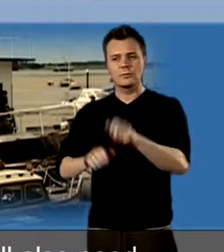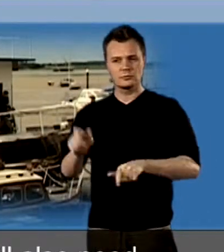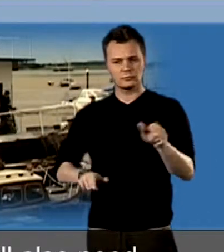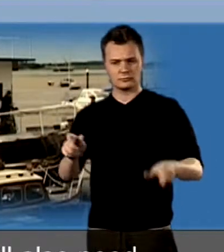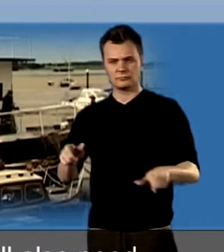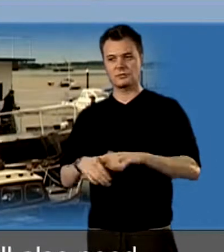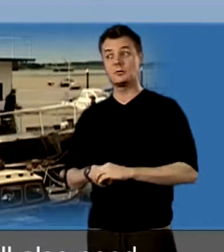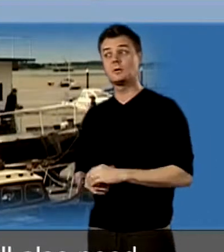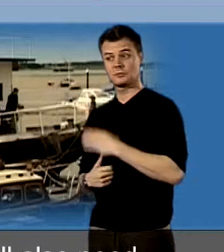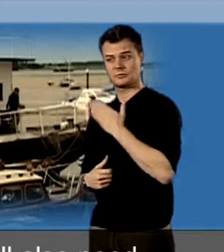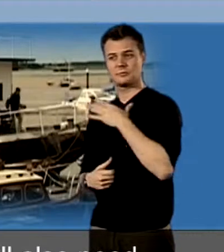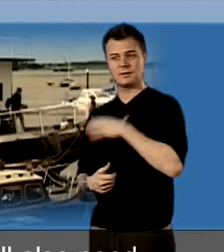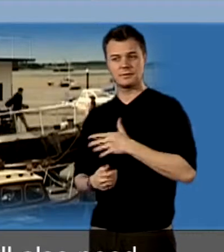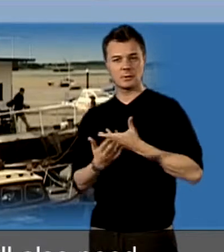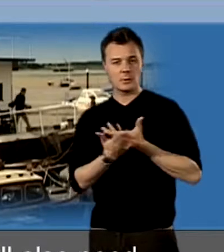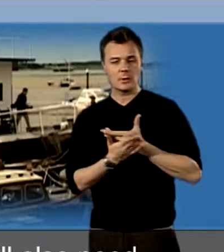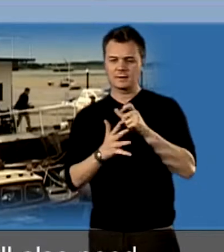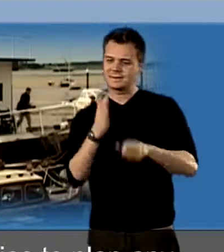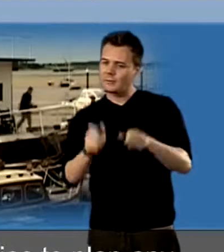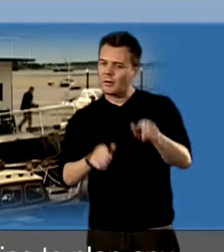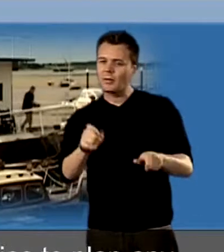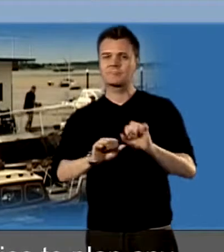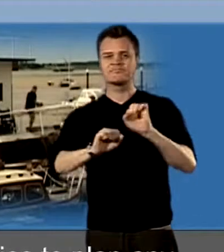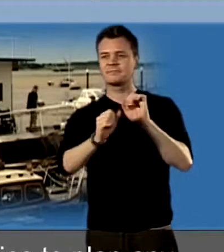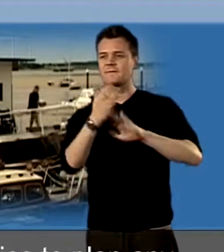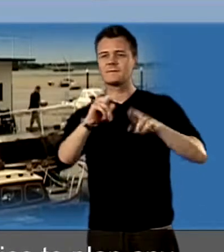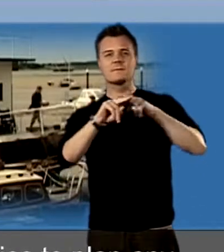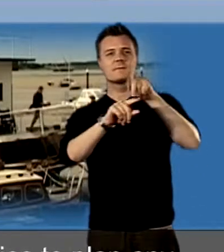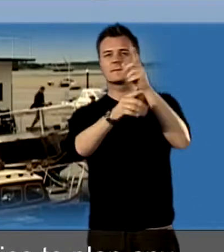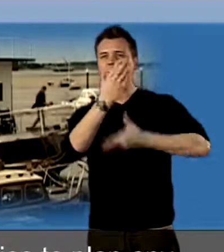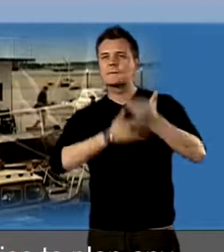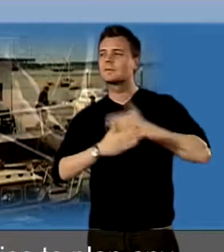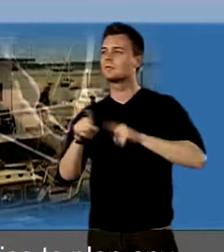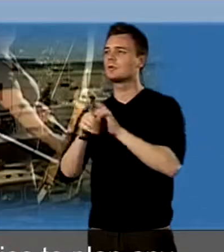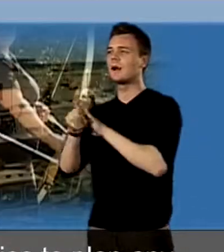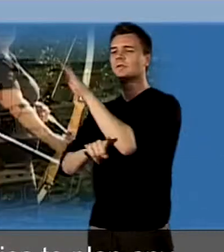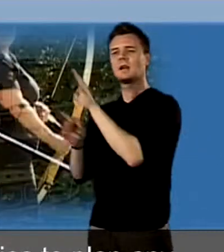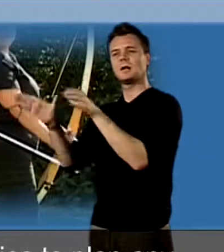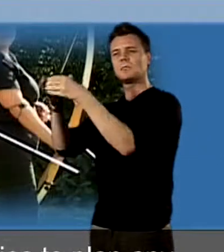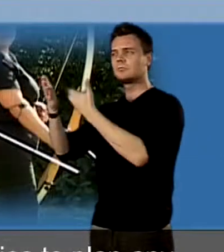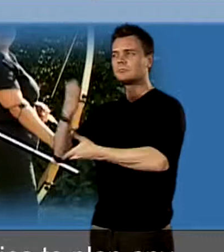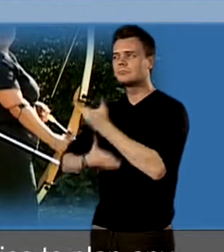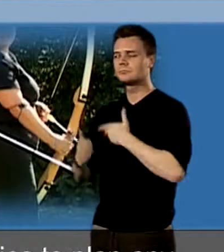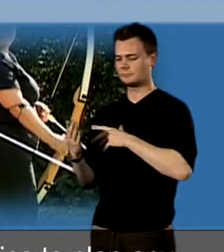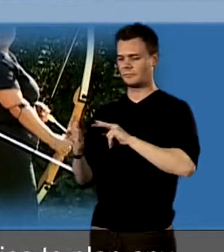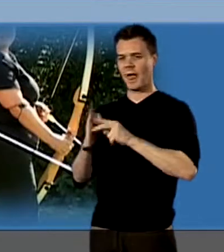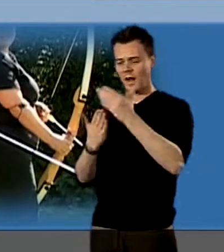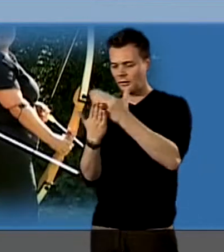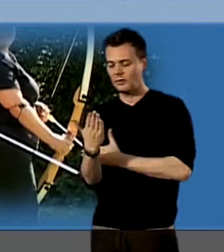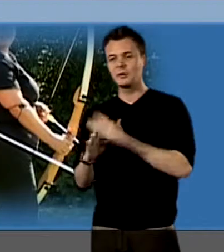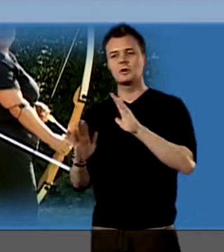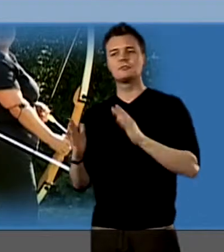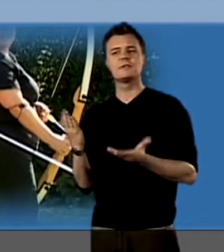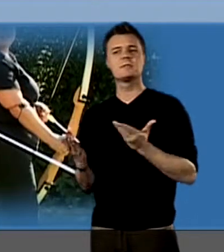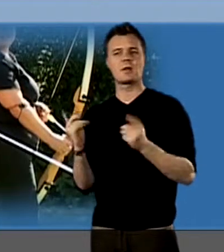Schools will also need to consult with disabled pupils and their families and any relevant outside agencies to plan any reasonable adjustments needed to